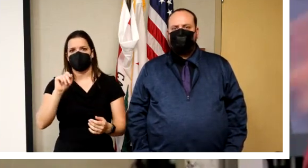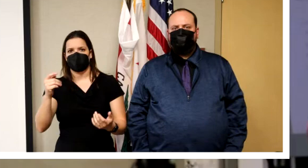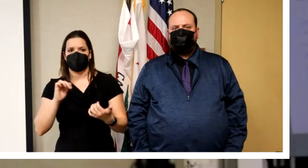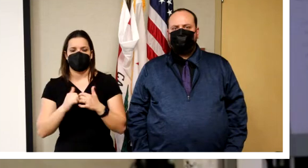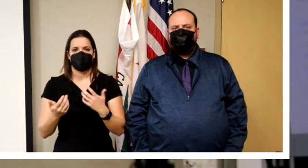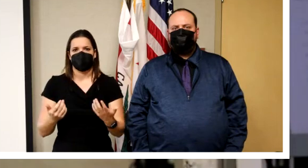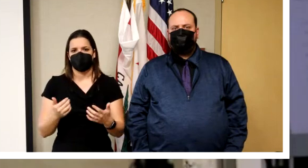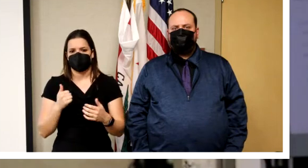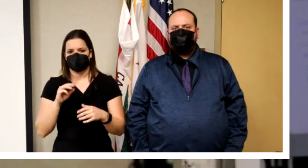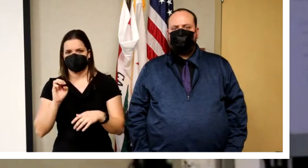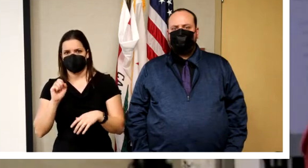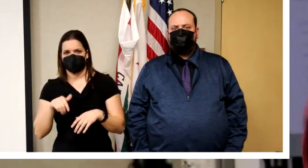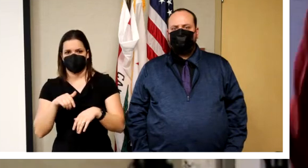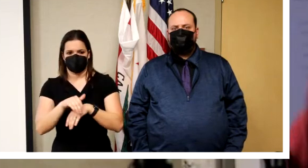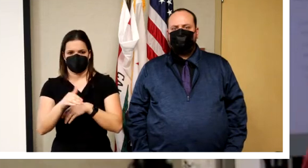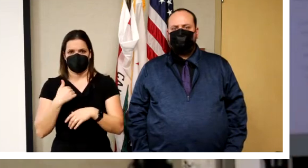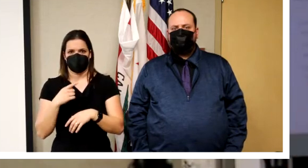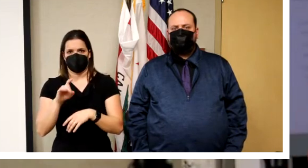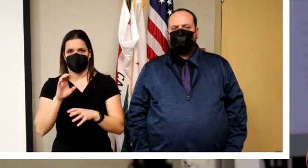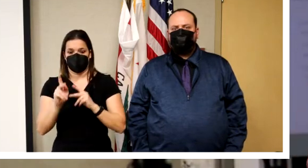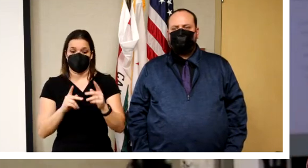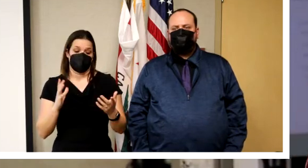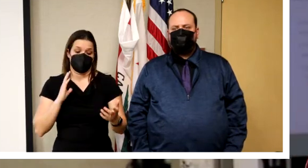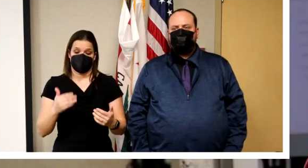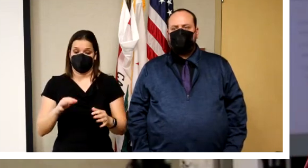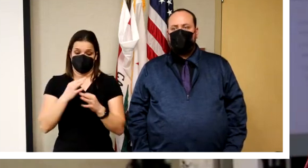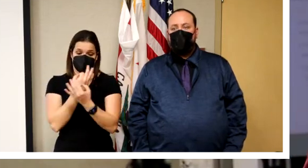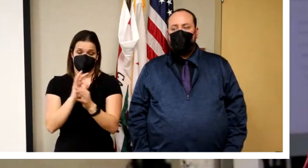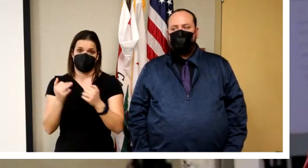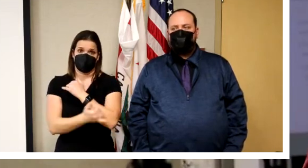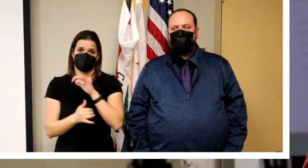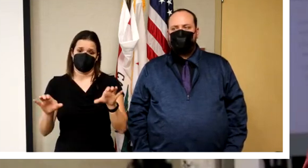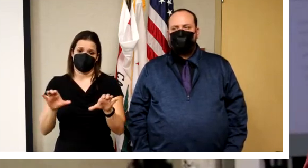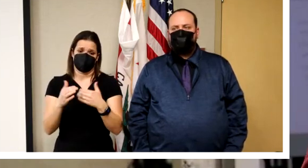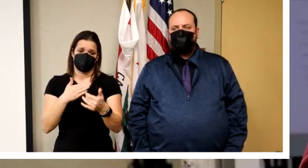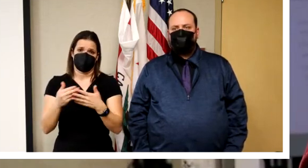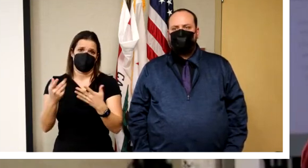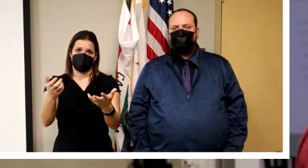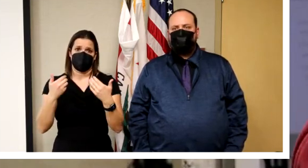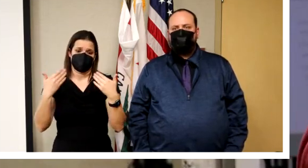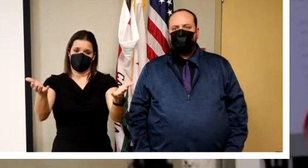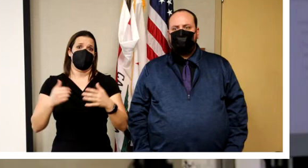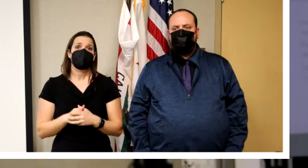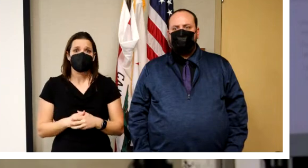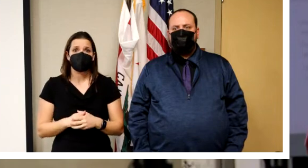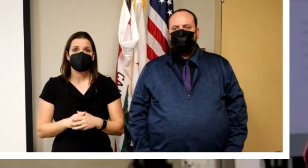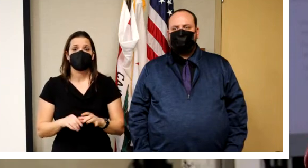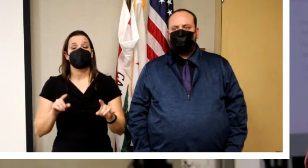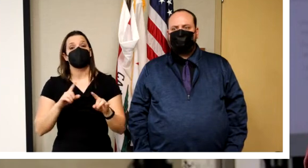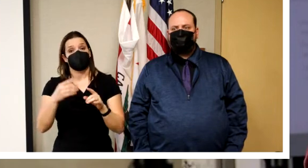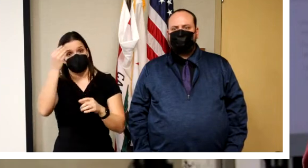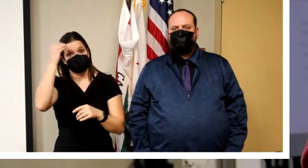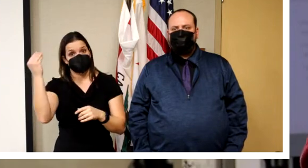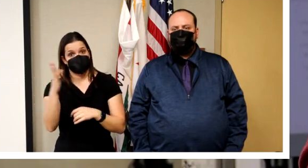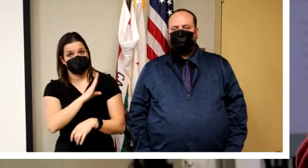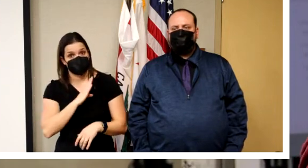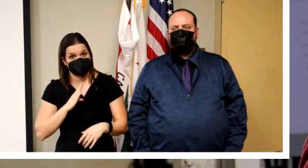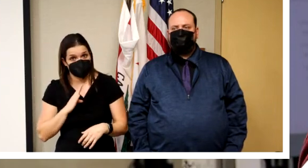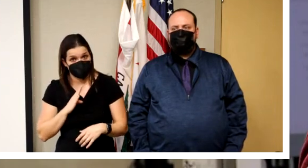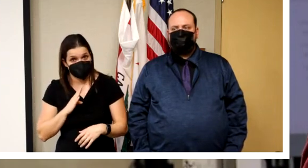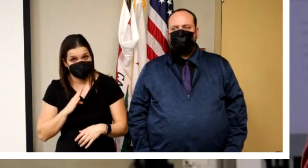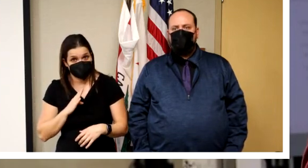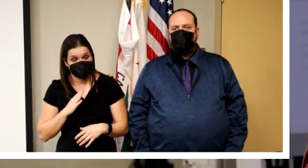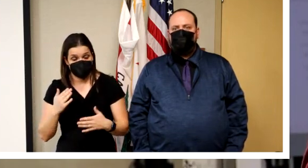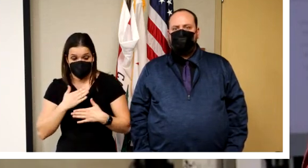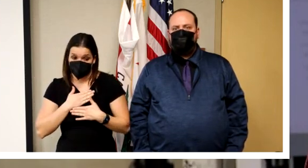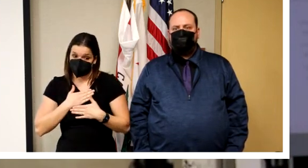sand, I want to submit this one with 100 people, well then it's a free country and they can do that and we'll help them do that. But I would have to tell the board, I